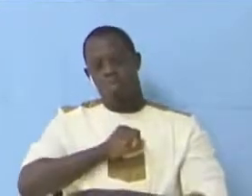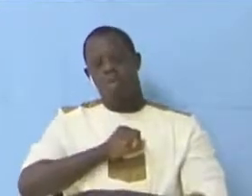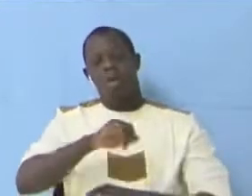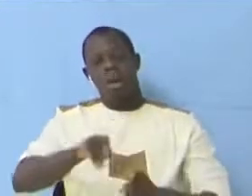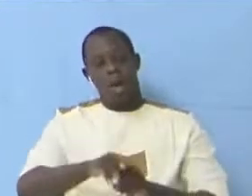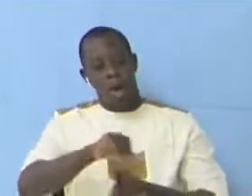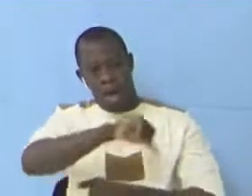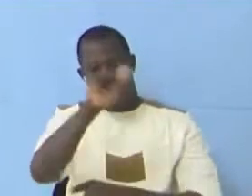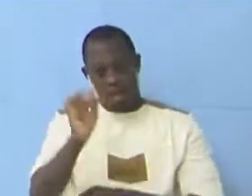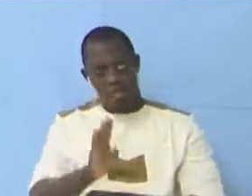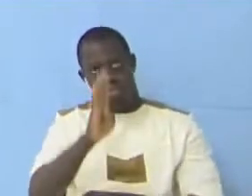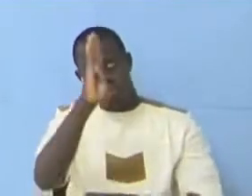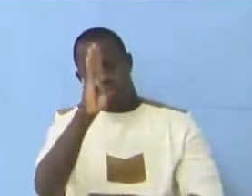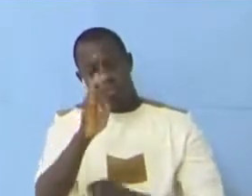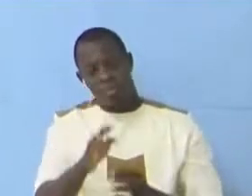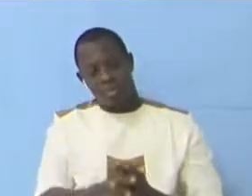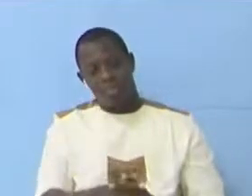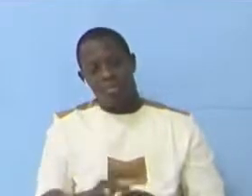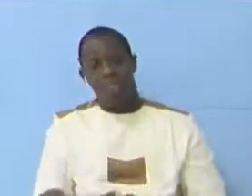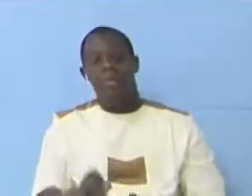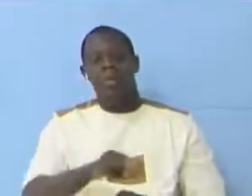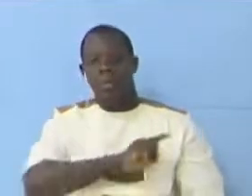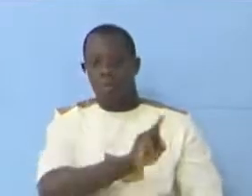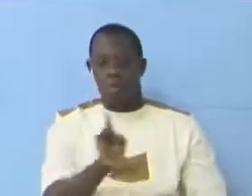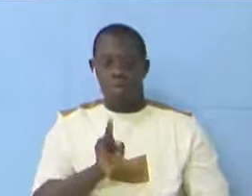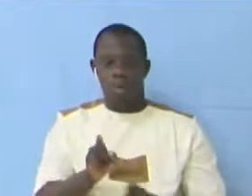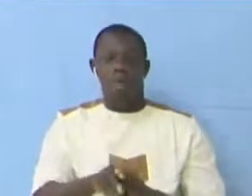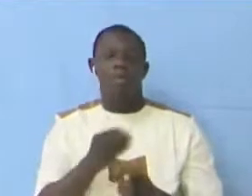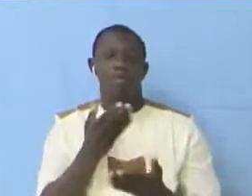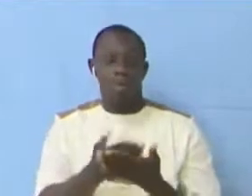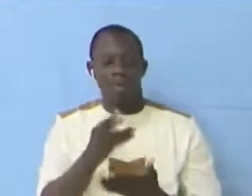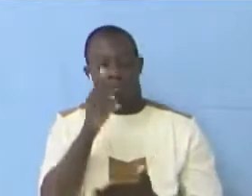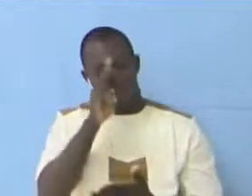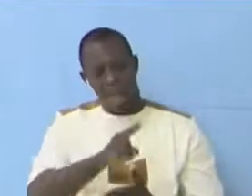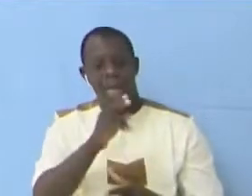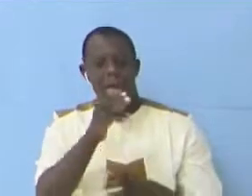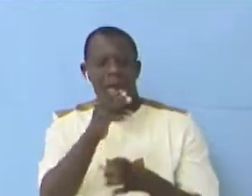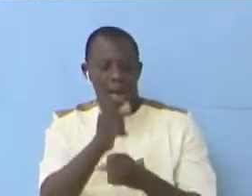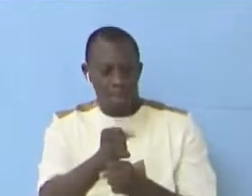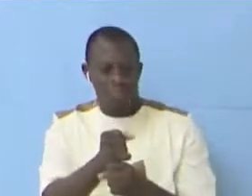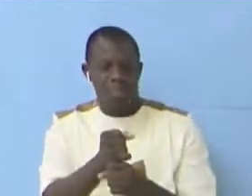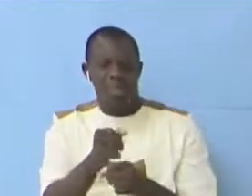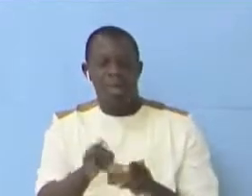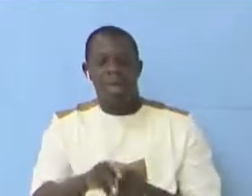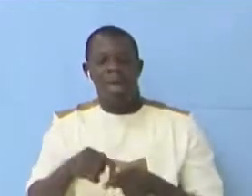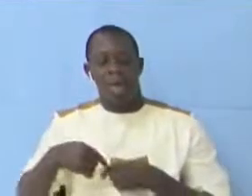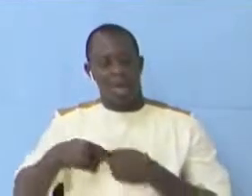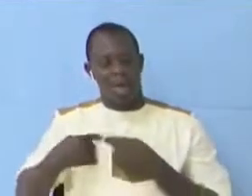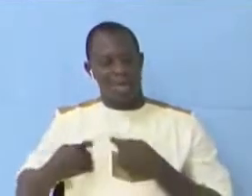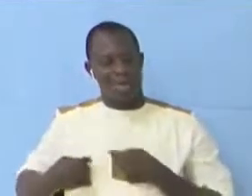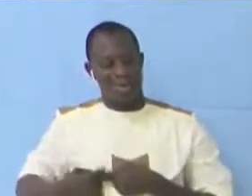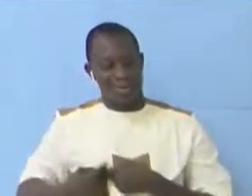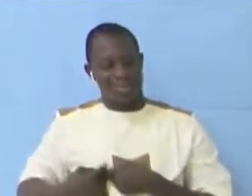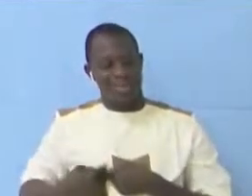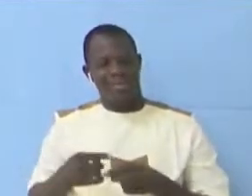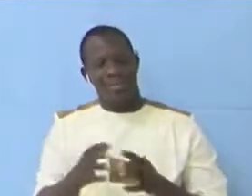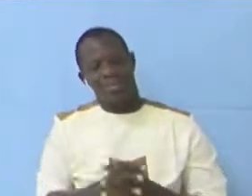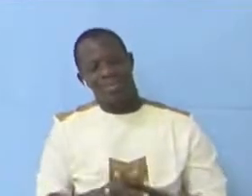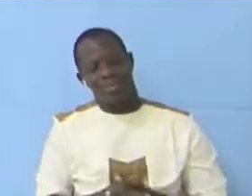Also, Lord, we say, console the hearts